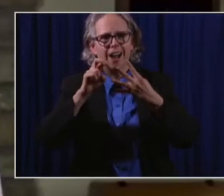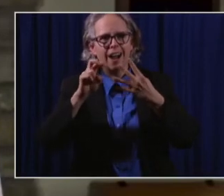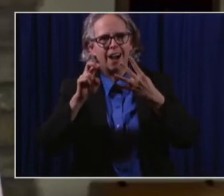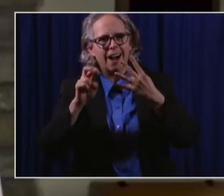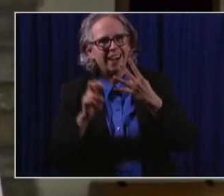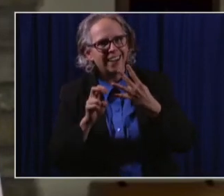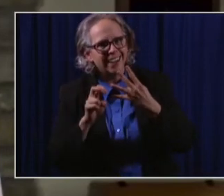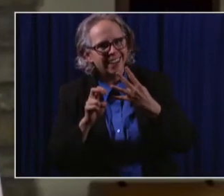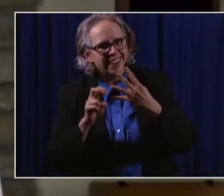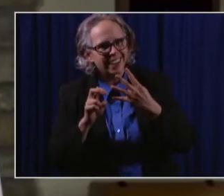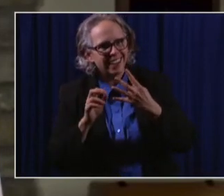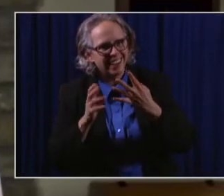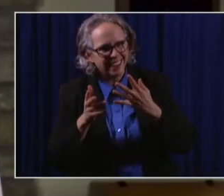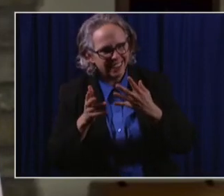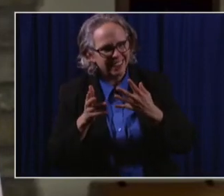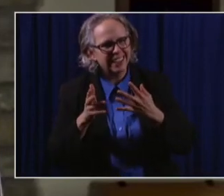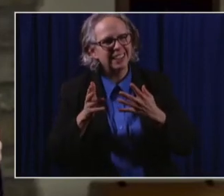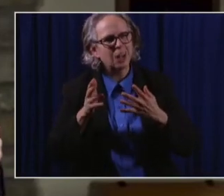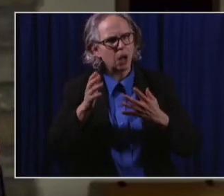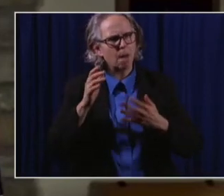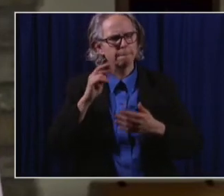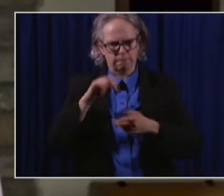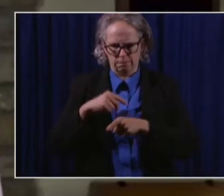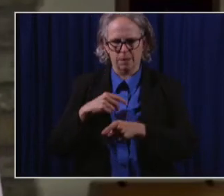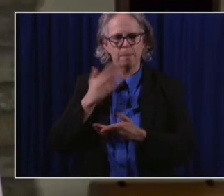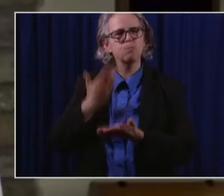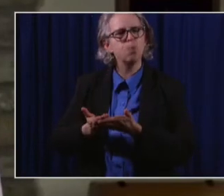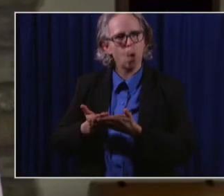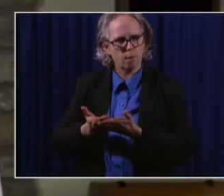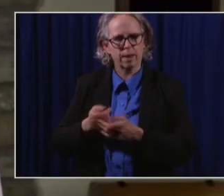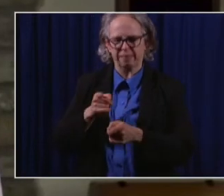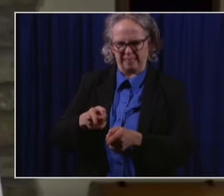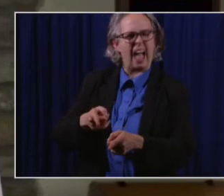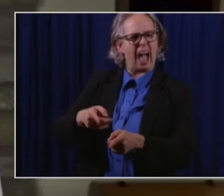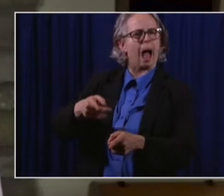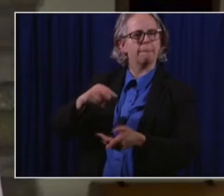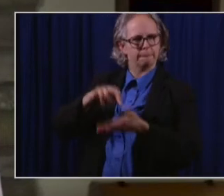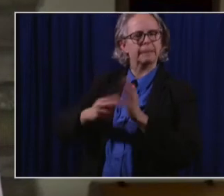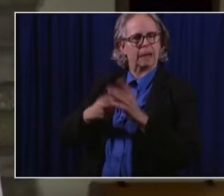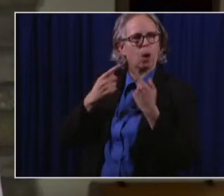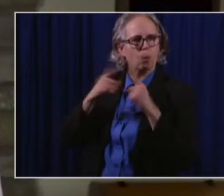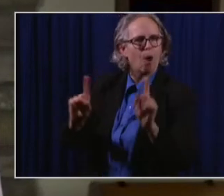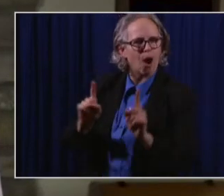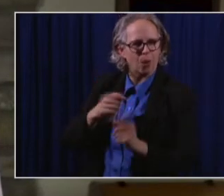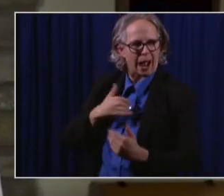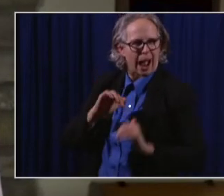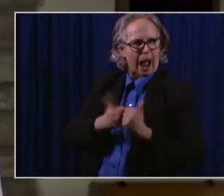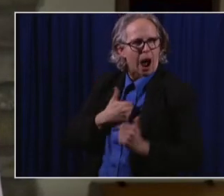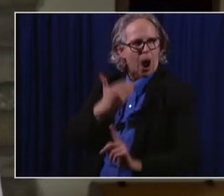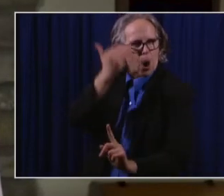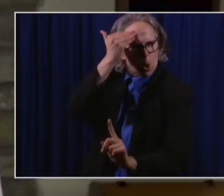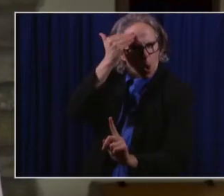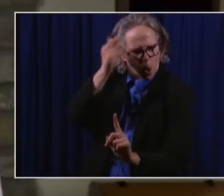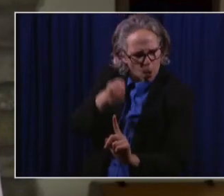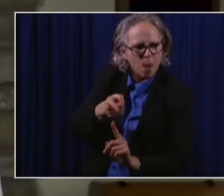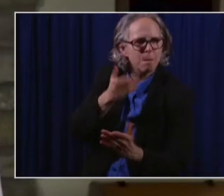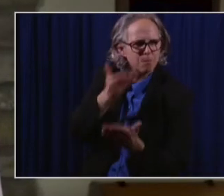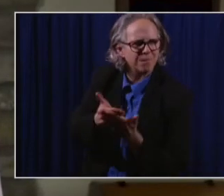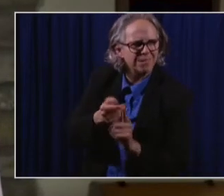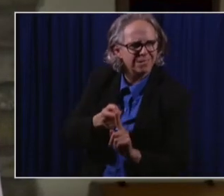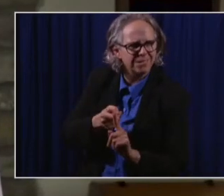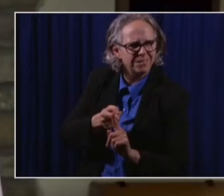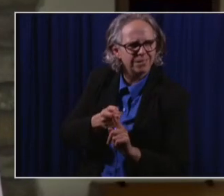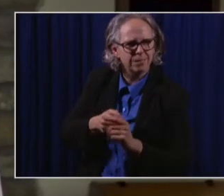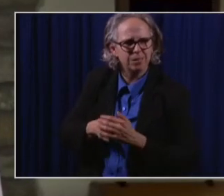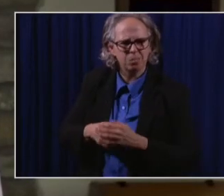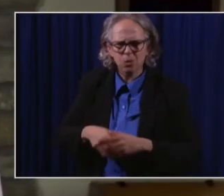started seeing cases then after that start to go back down. And so Ohioans have done